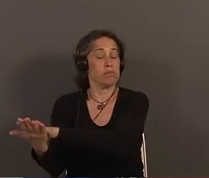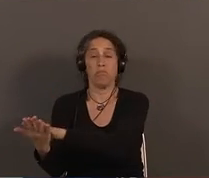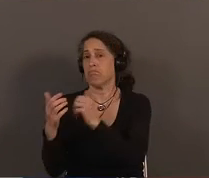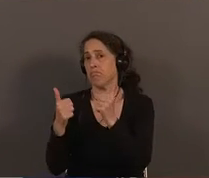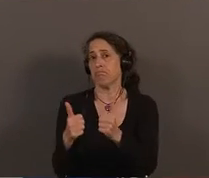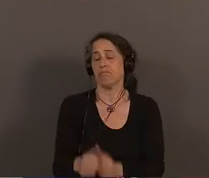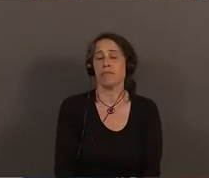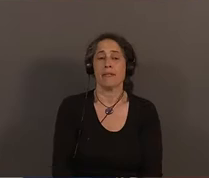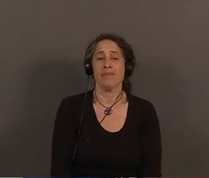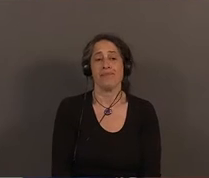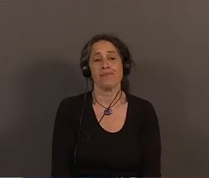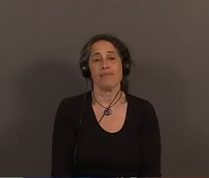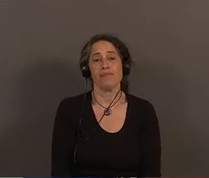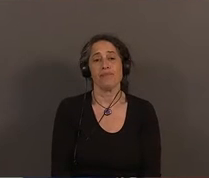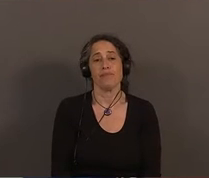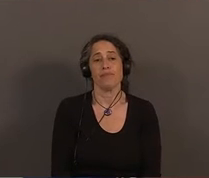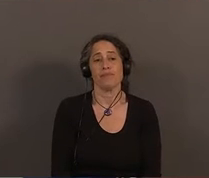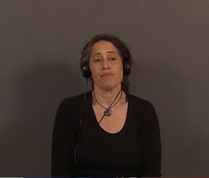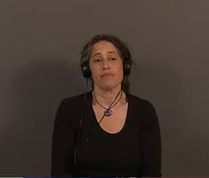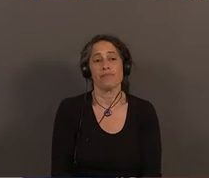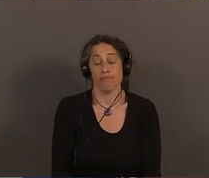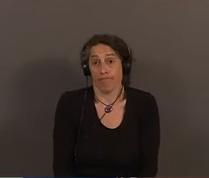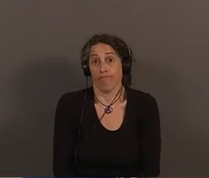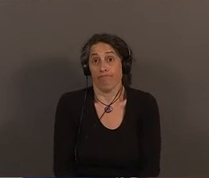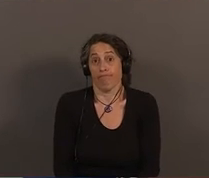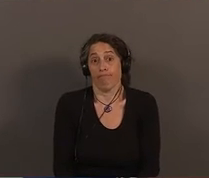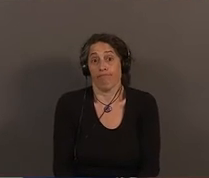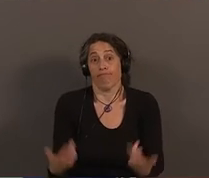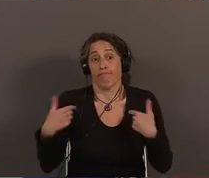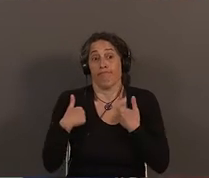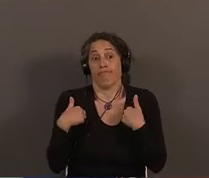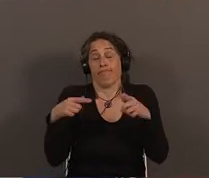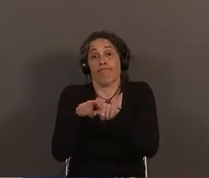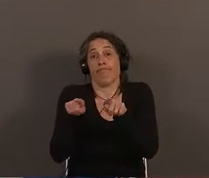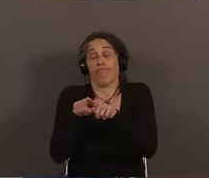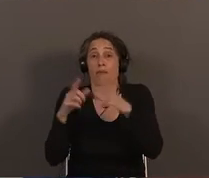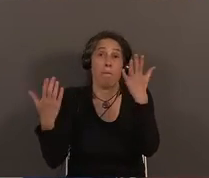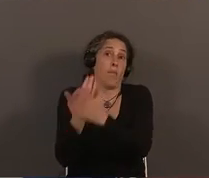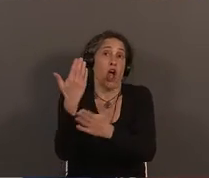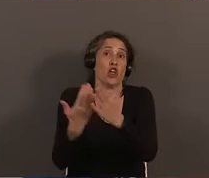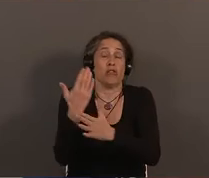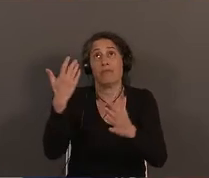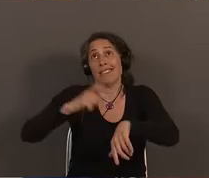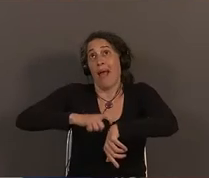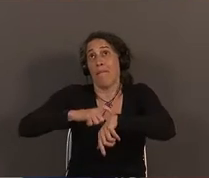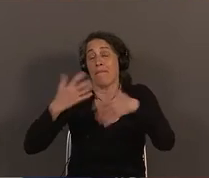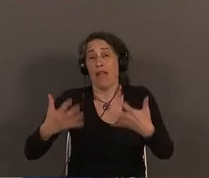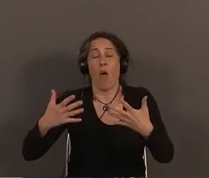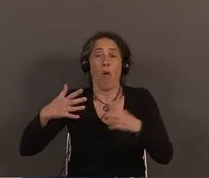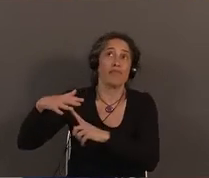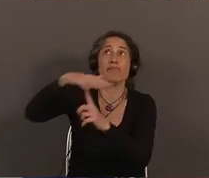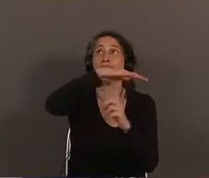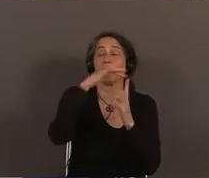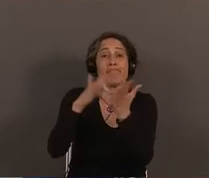lost if I couldn't use the mobile data when I'm in another EU country. Because now we can still use all